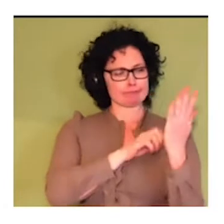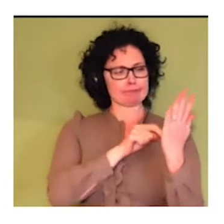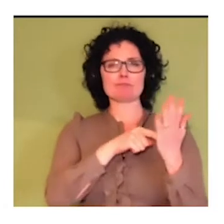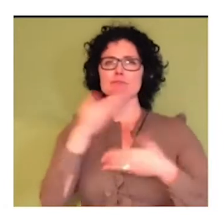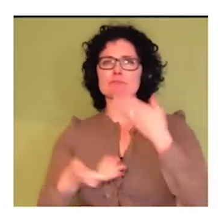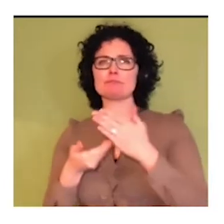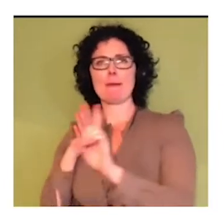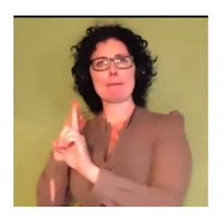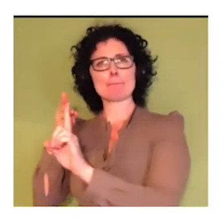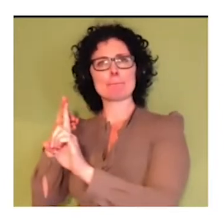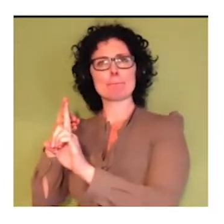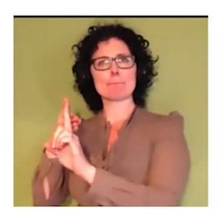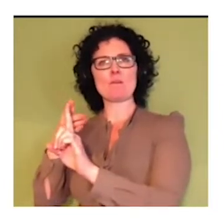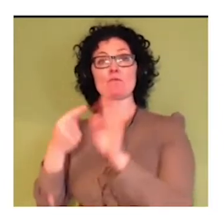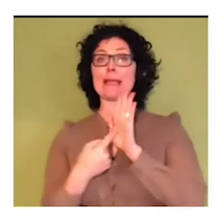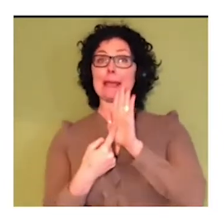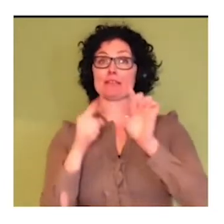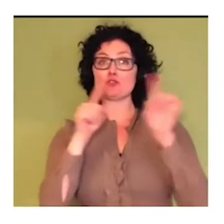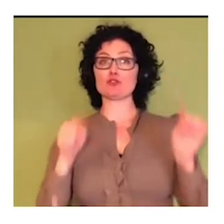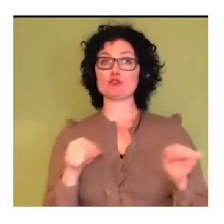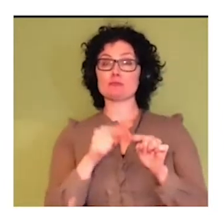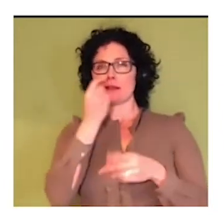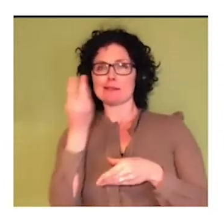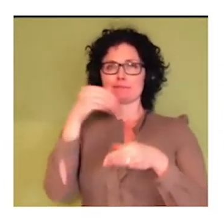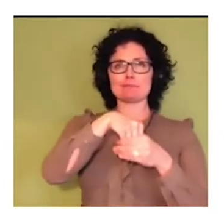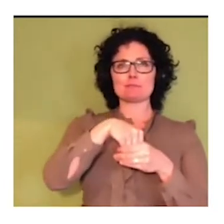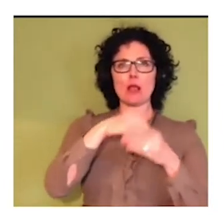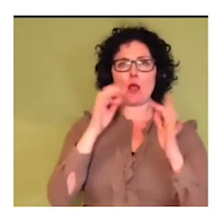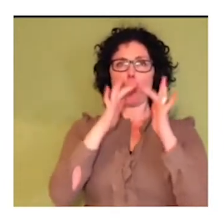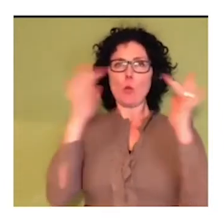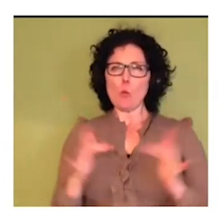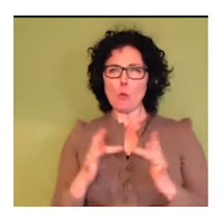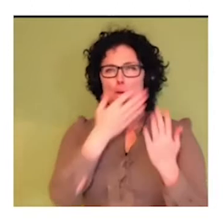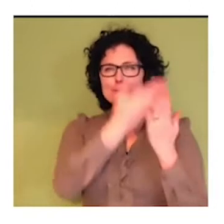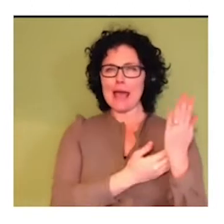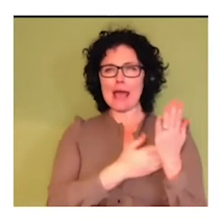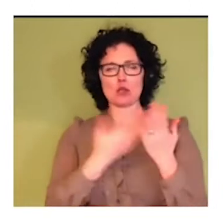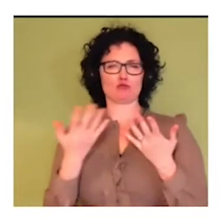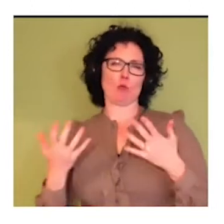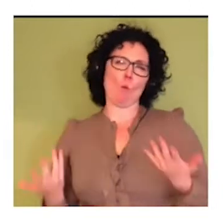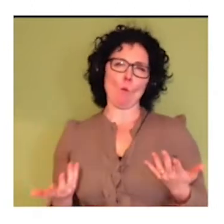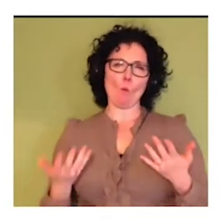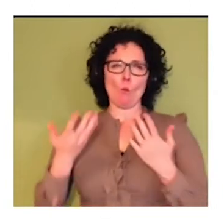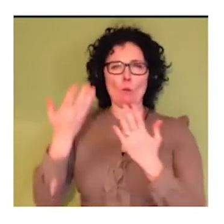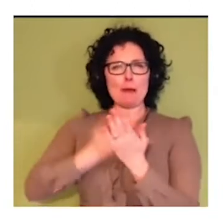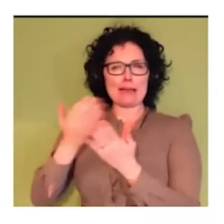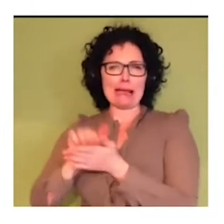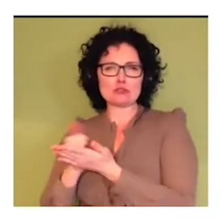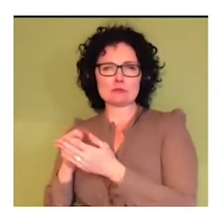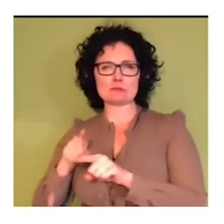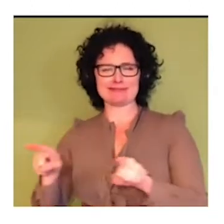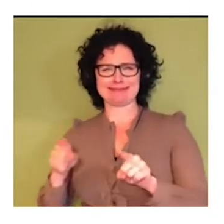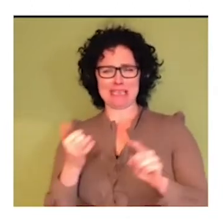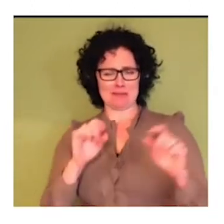of an image included on a web page or in a publication, but sometimes that's just not enough. So now there are